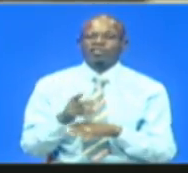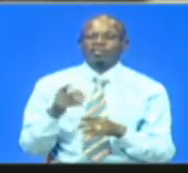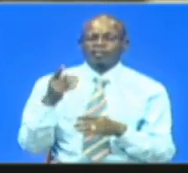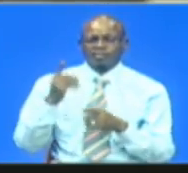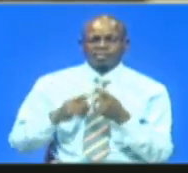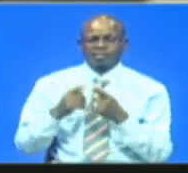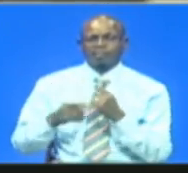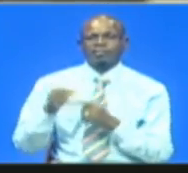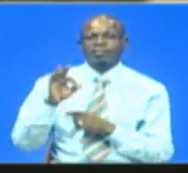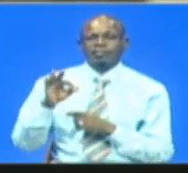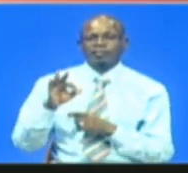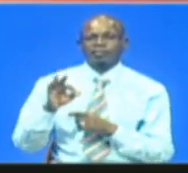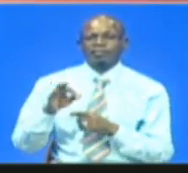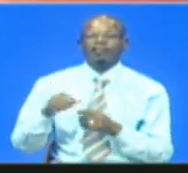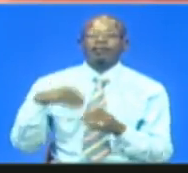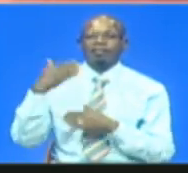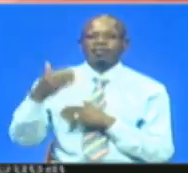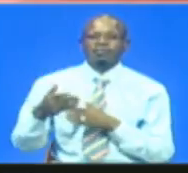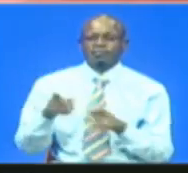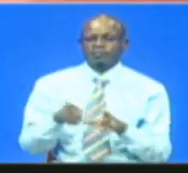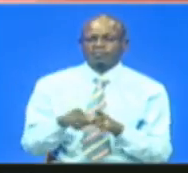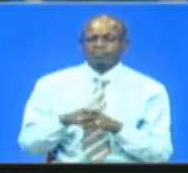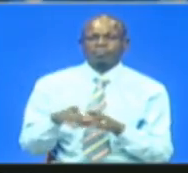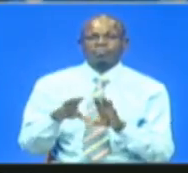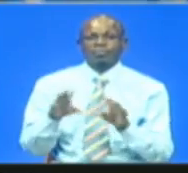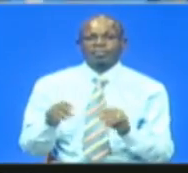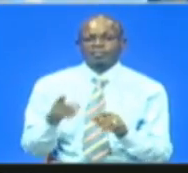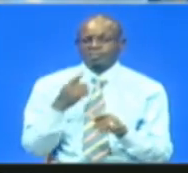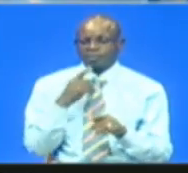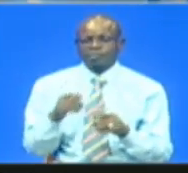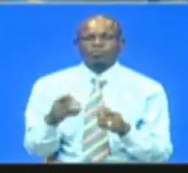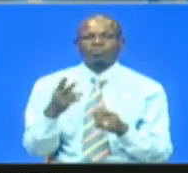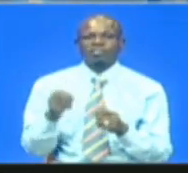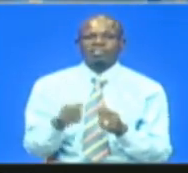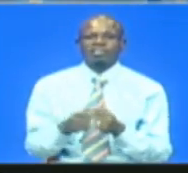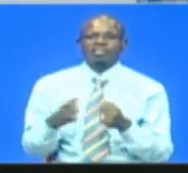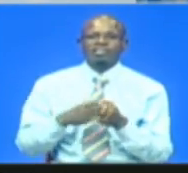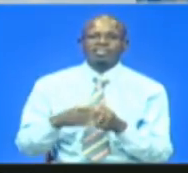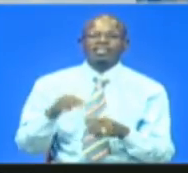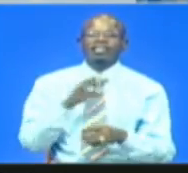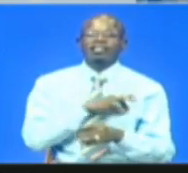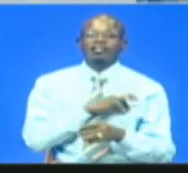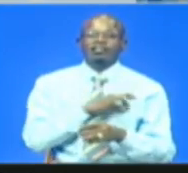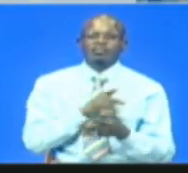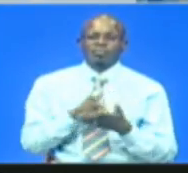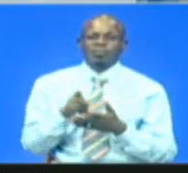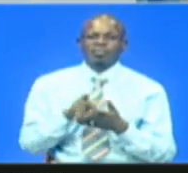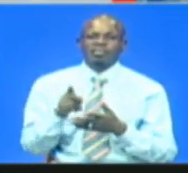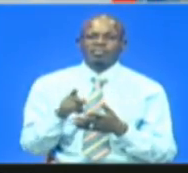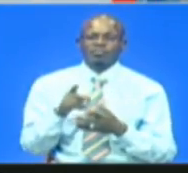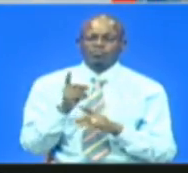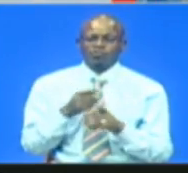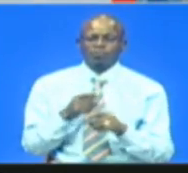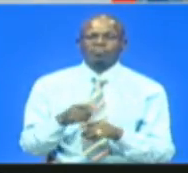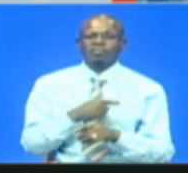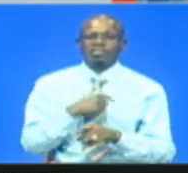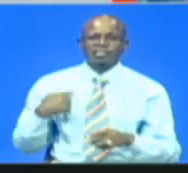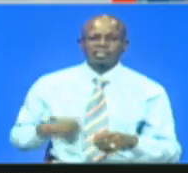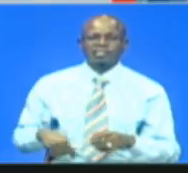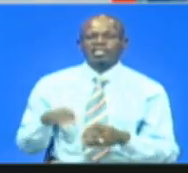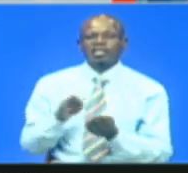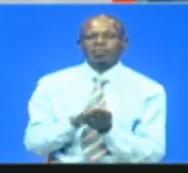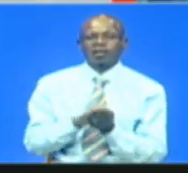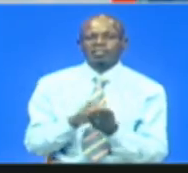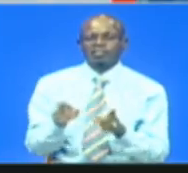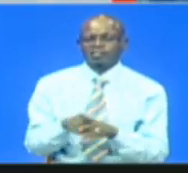According to budget summary statements dated April 2019, interest payments made towards the Exim Bank of China and servicing Kenya's